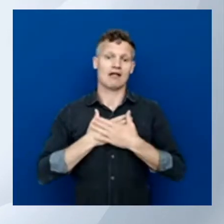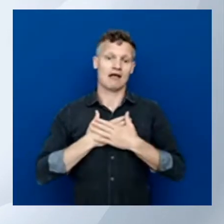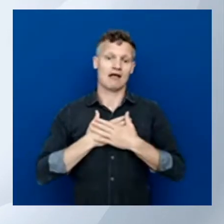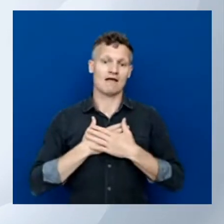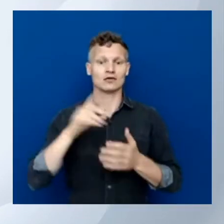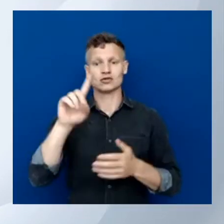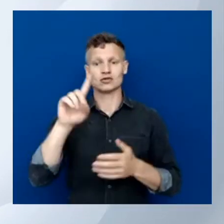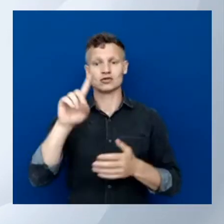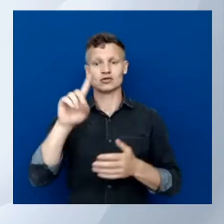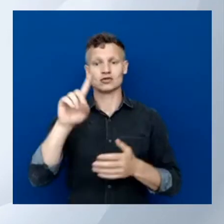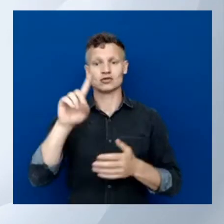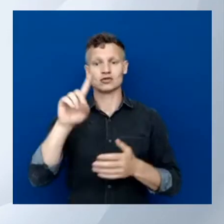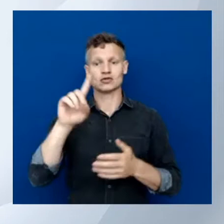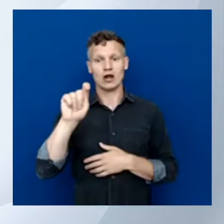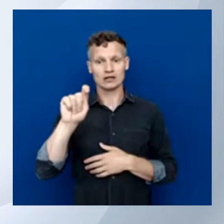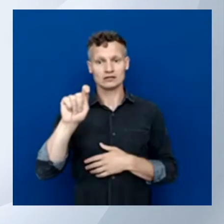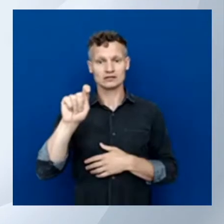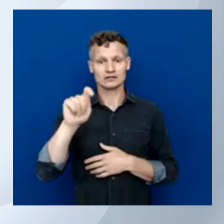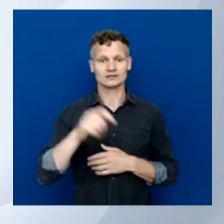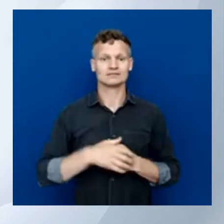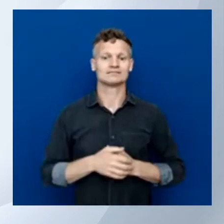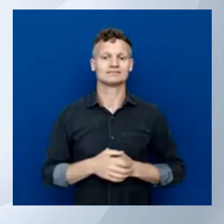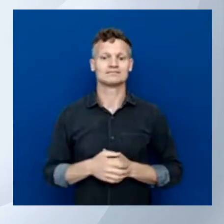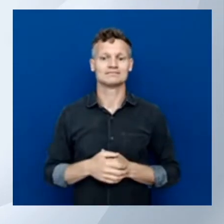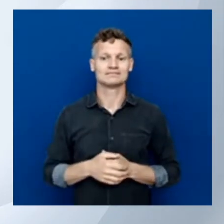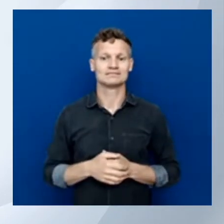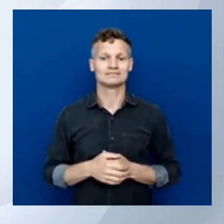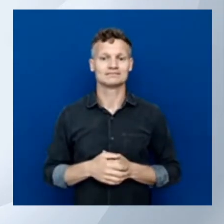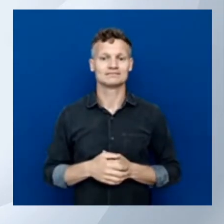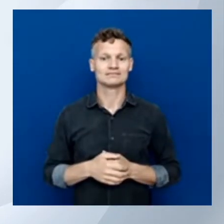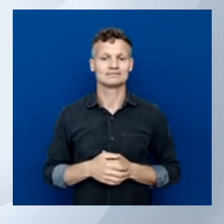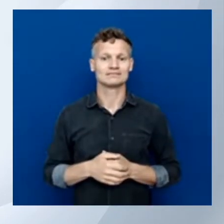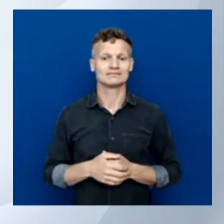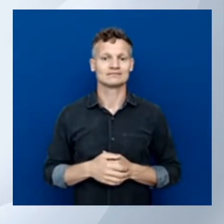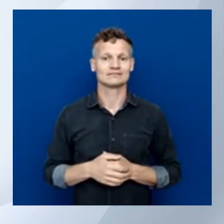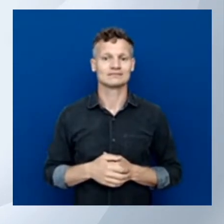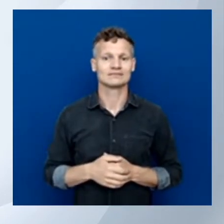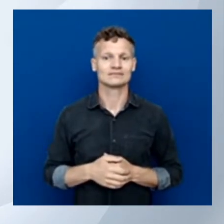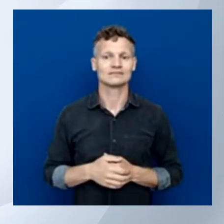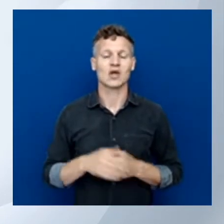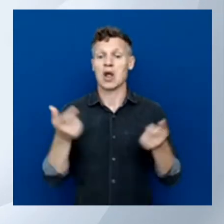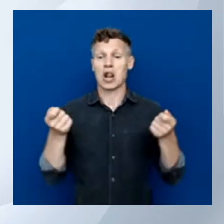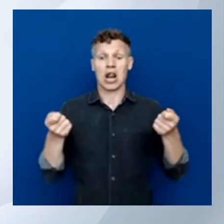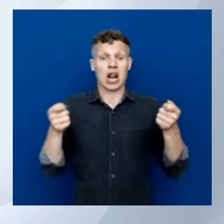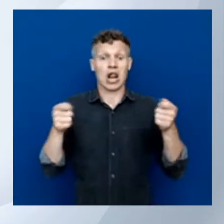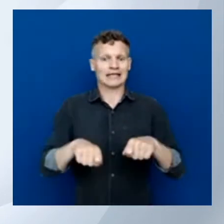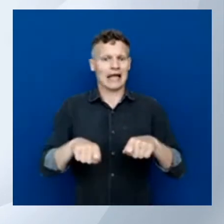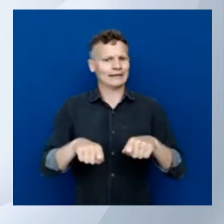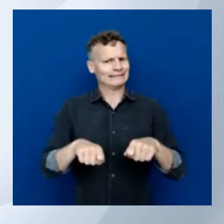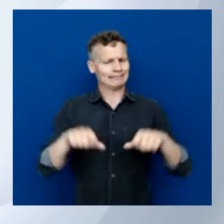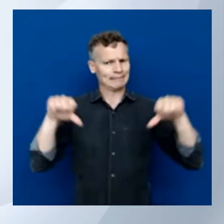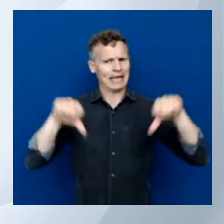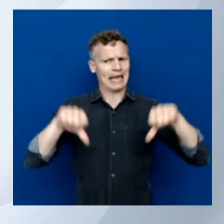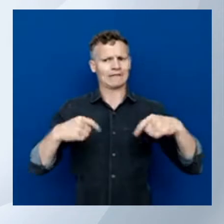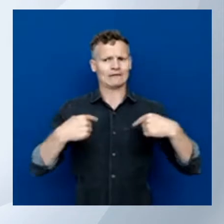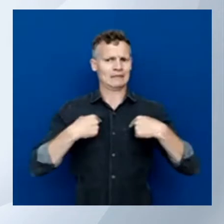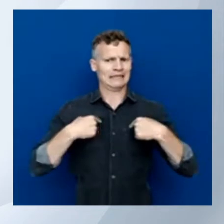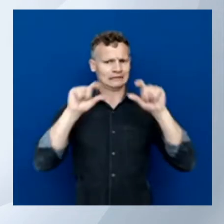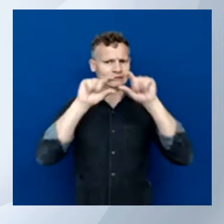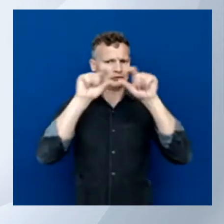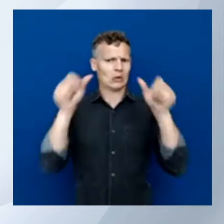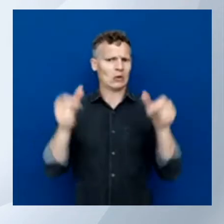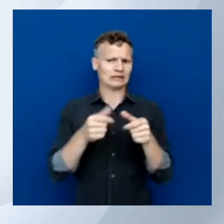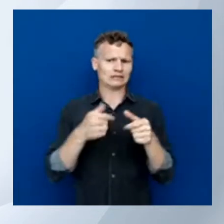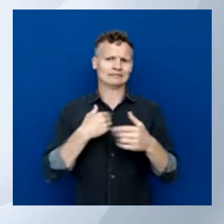that. So what are we going to look at? Hopefully the takeaways from this will be how you can go away and make your